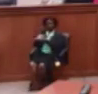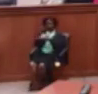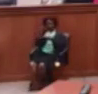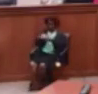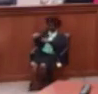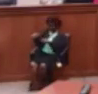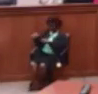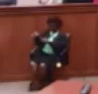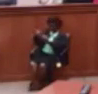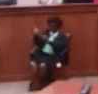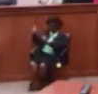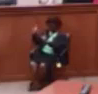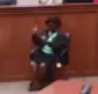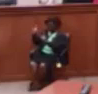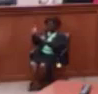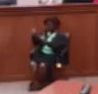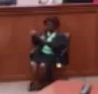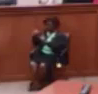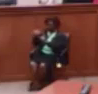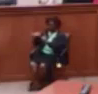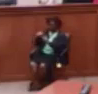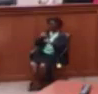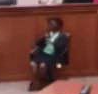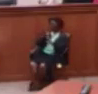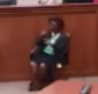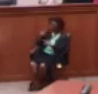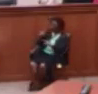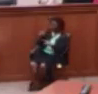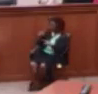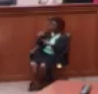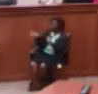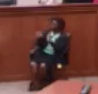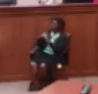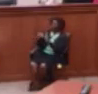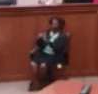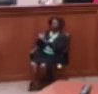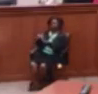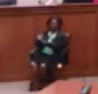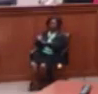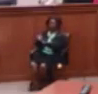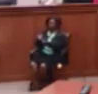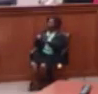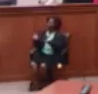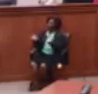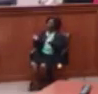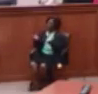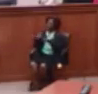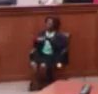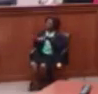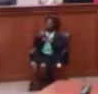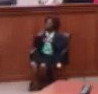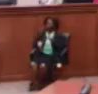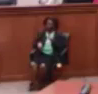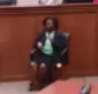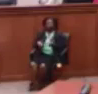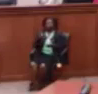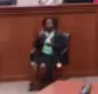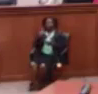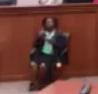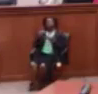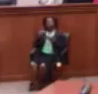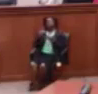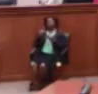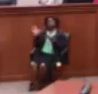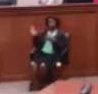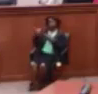this, that we make sure that we don't change for the sake of a one-size-fits-all rule and take out what may be working very well